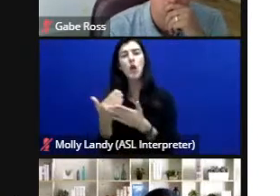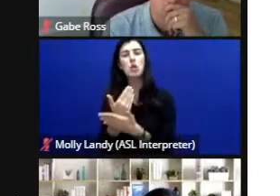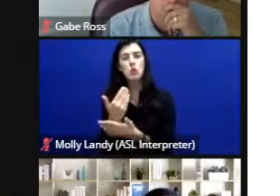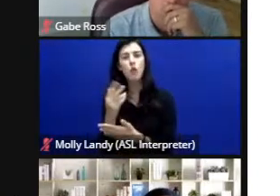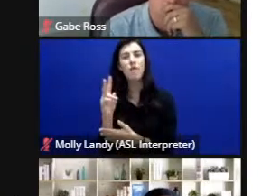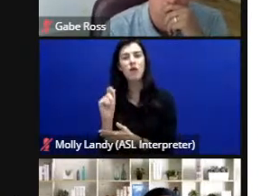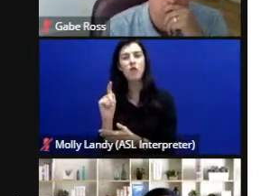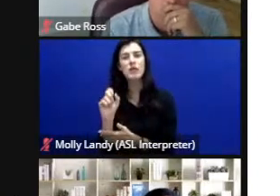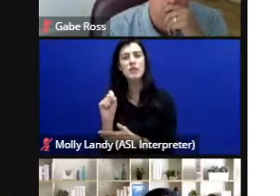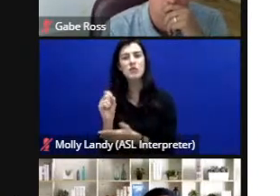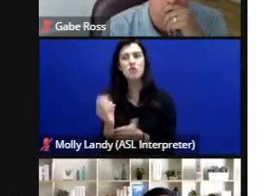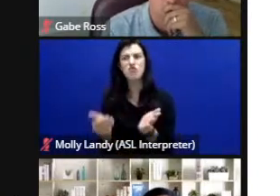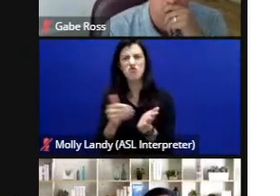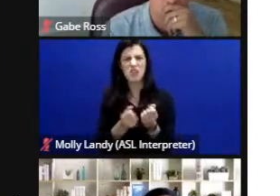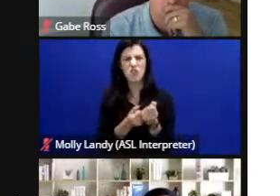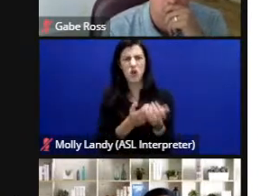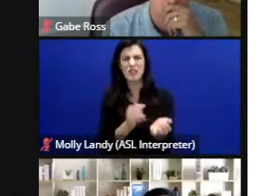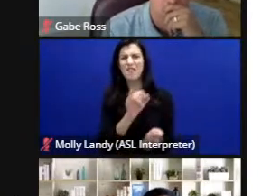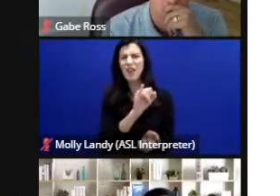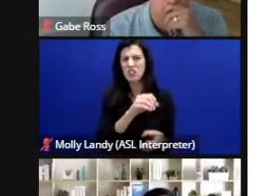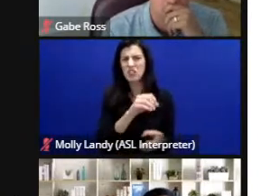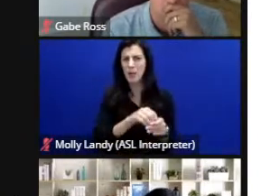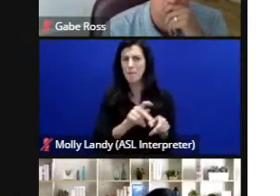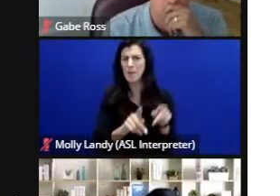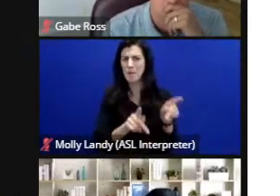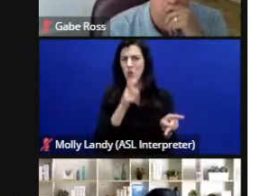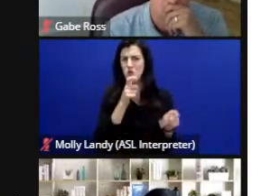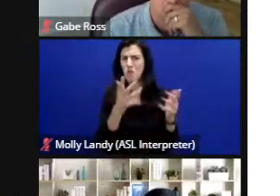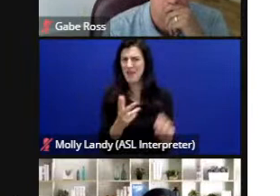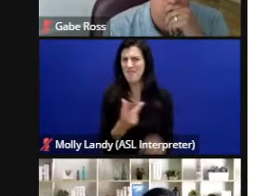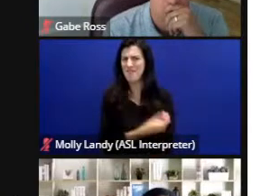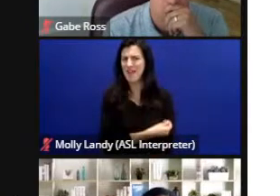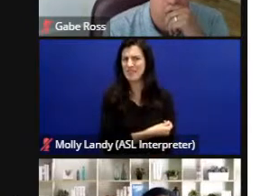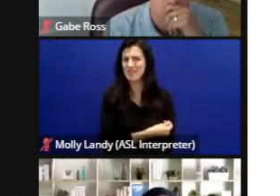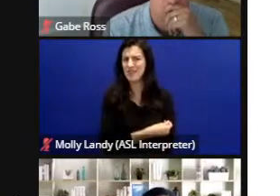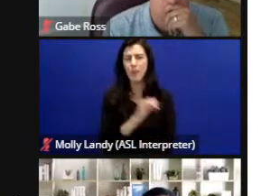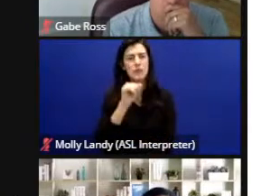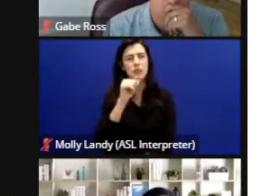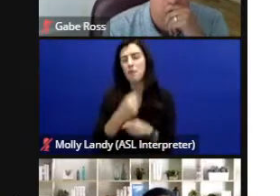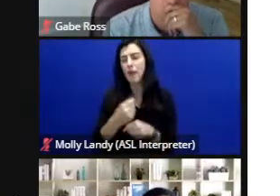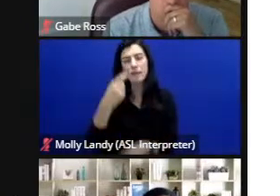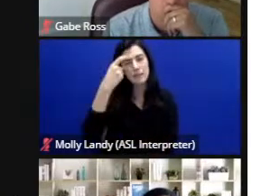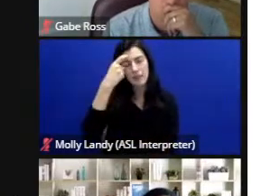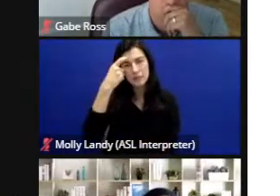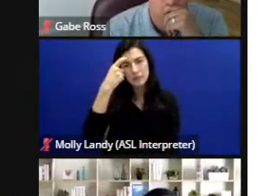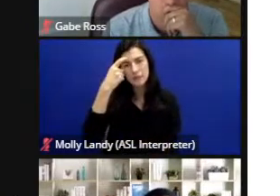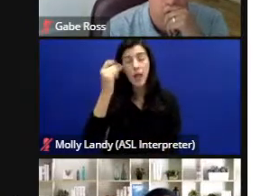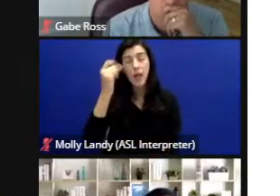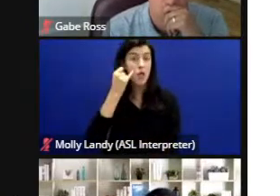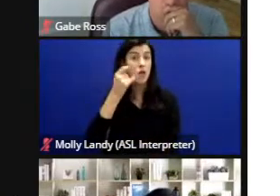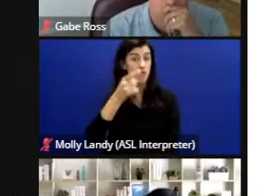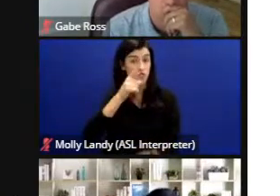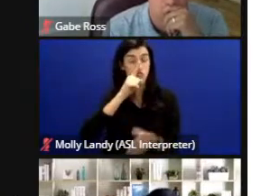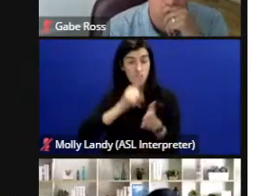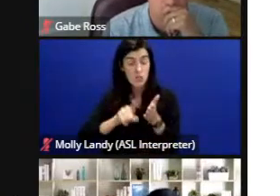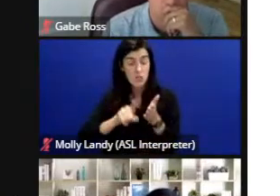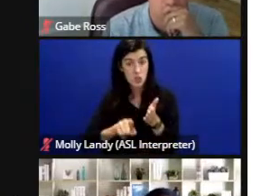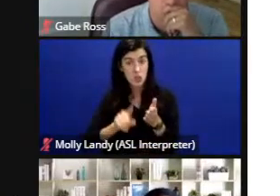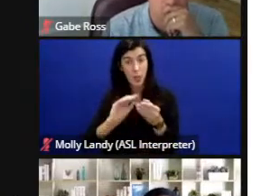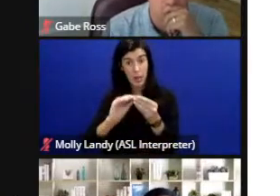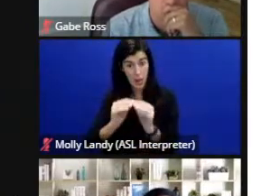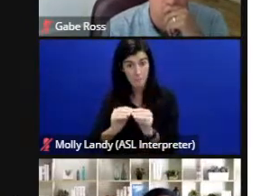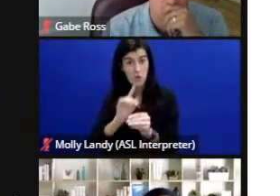been vaccinated? That does not seem to make sense to me. If you look and you do some research on the number of actual